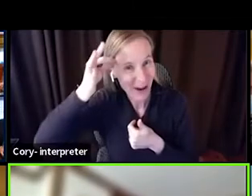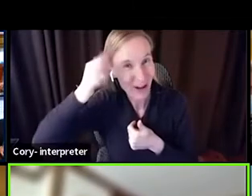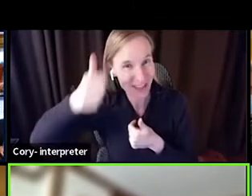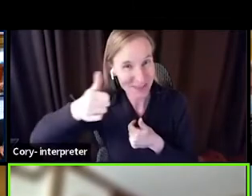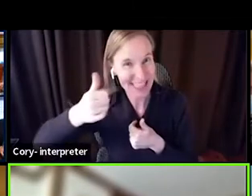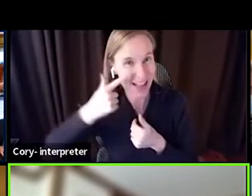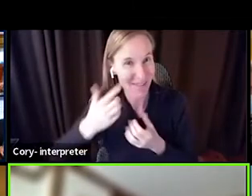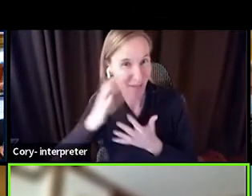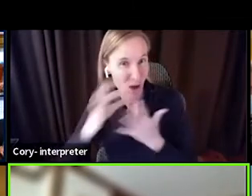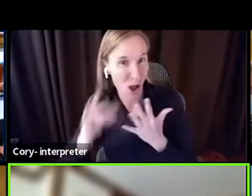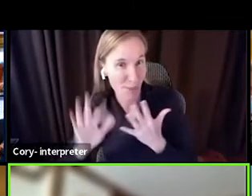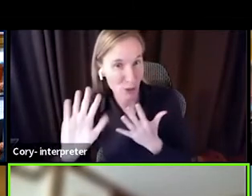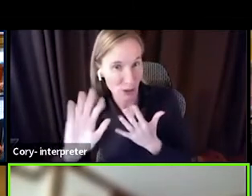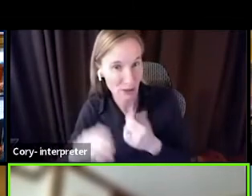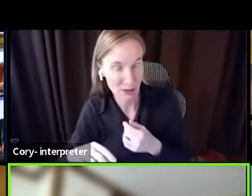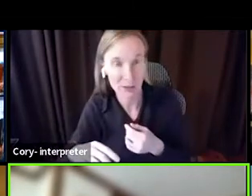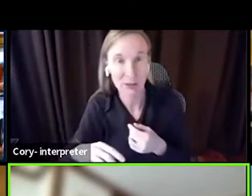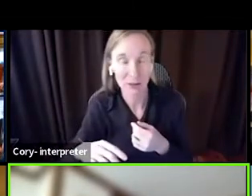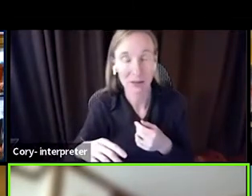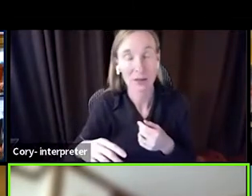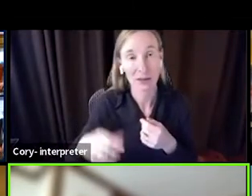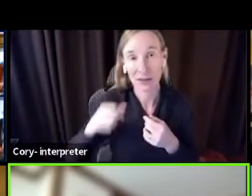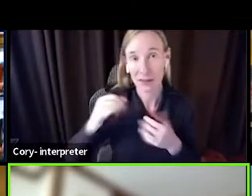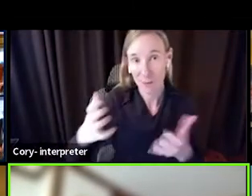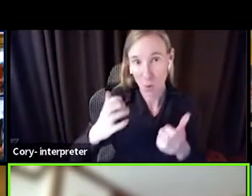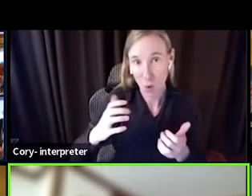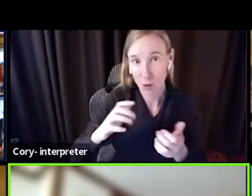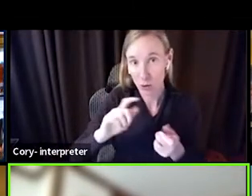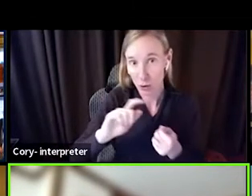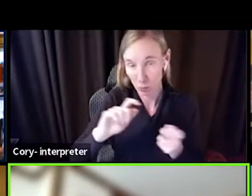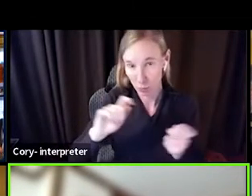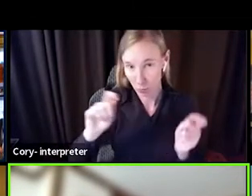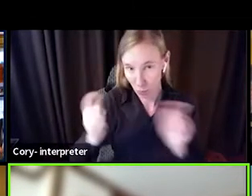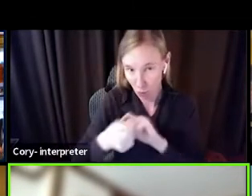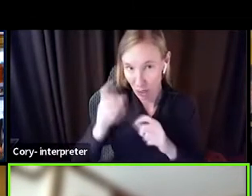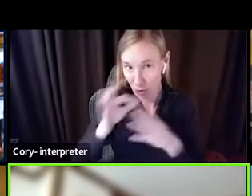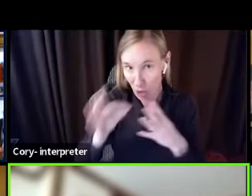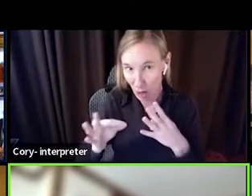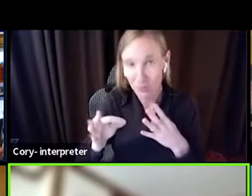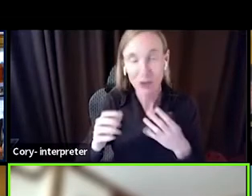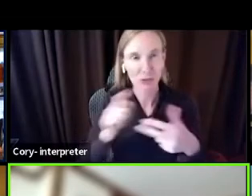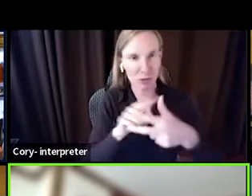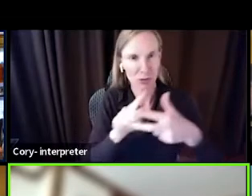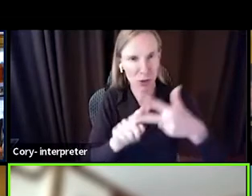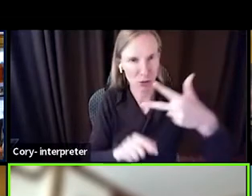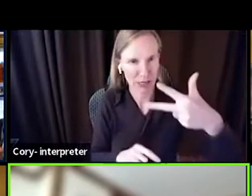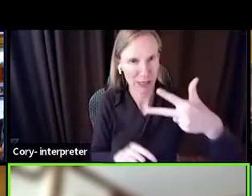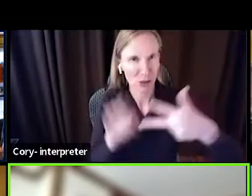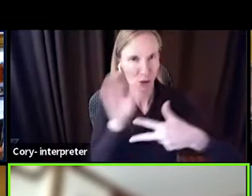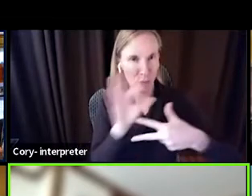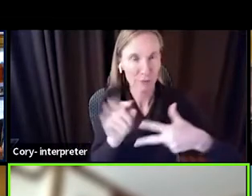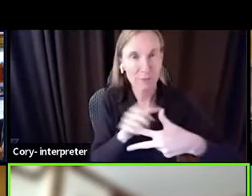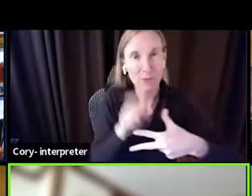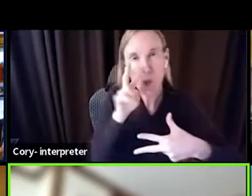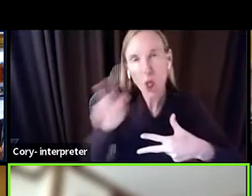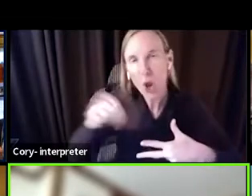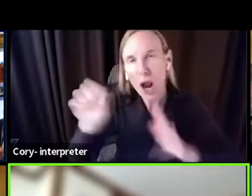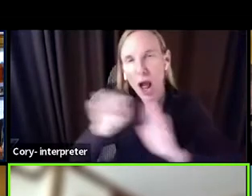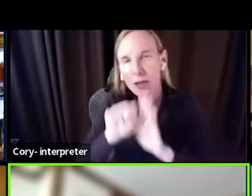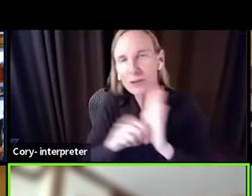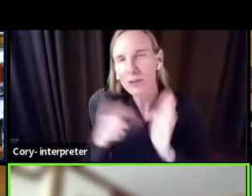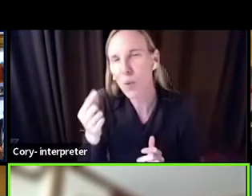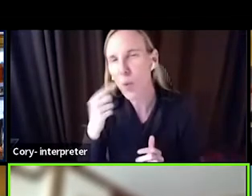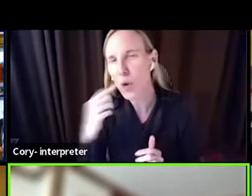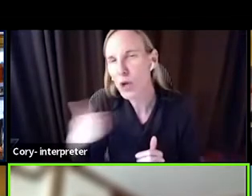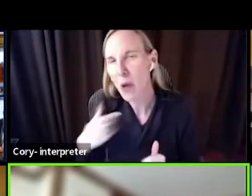if a state wants to change it. One is to pick a benchmark plan from another state. The second is to replace